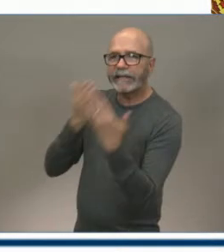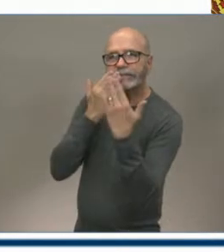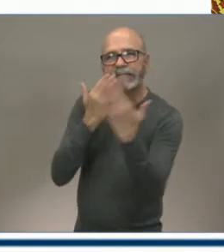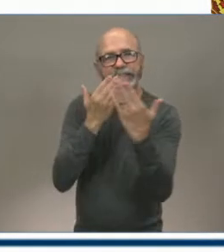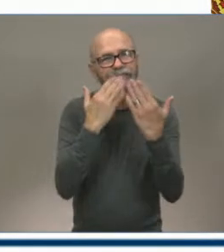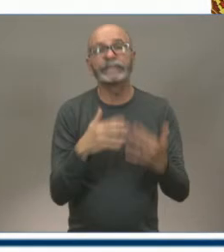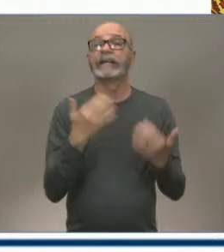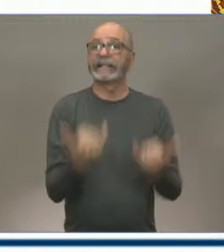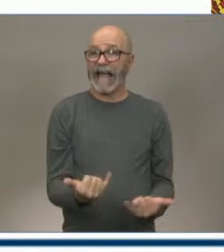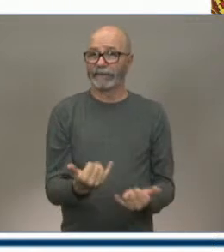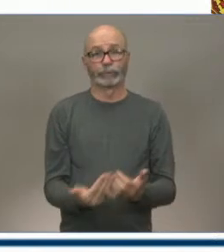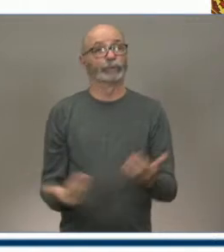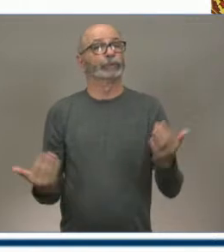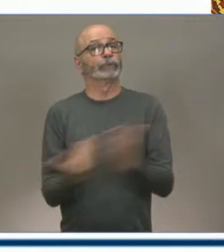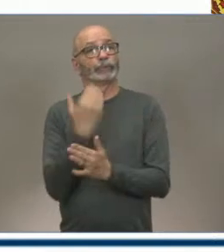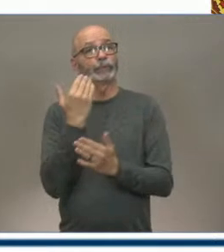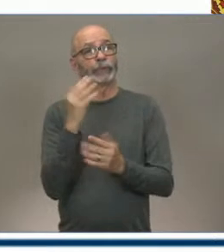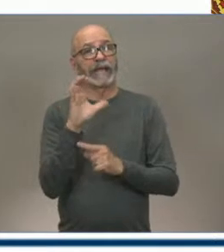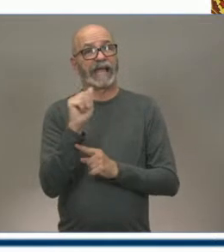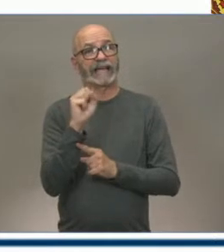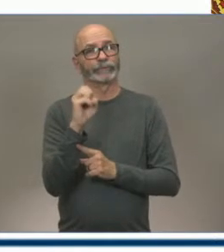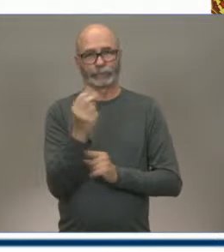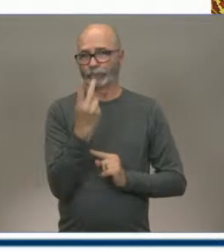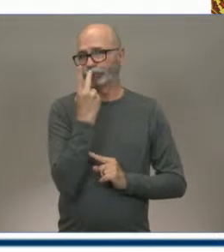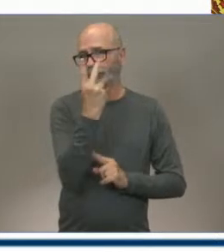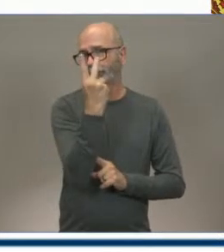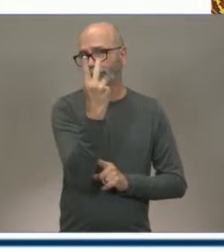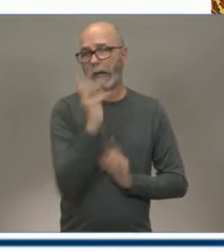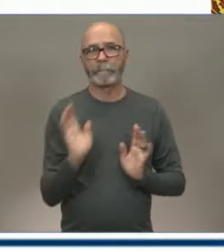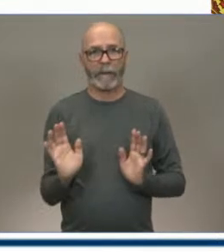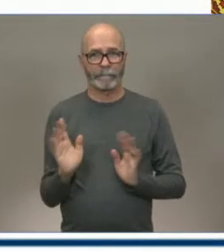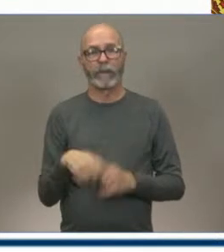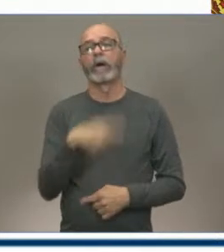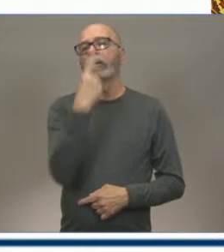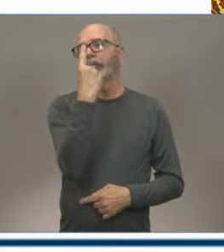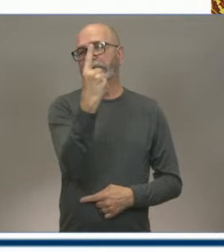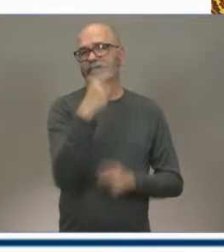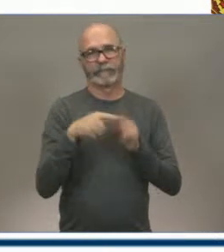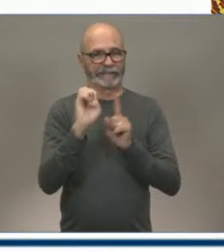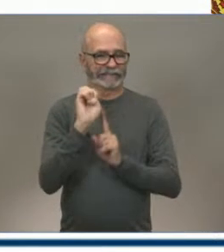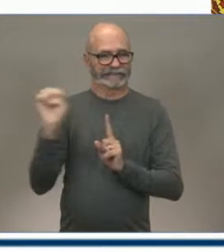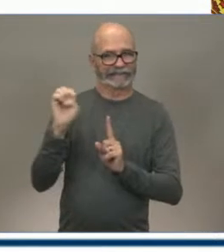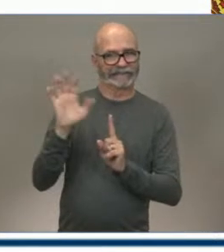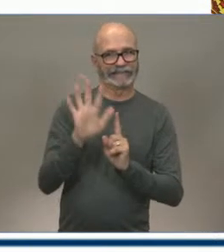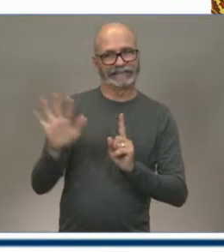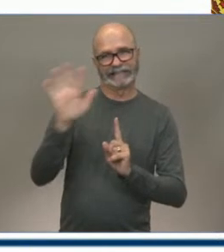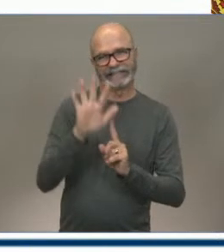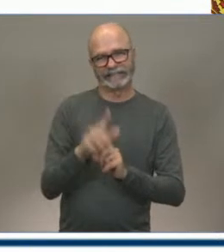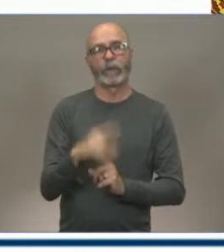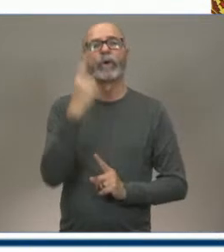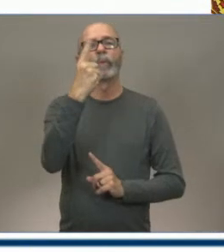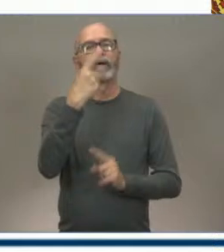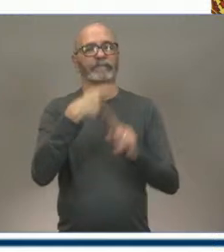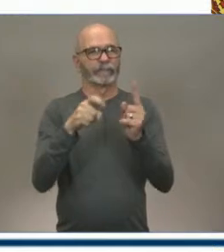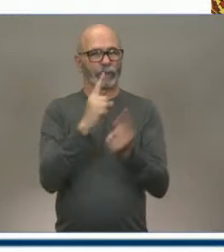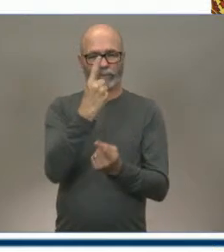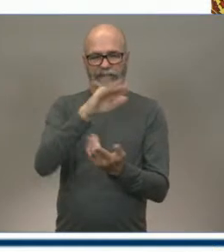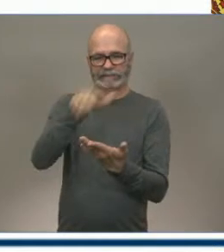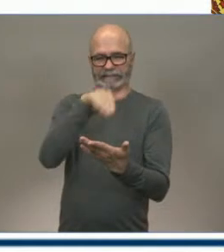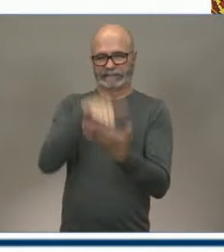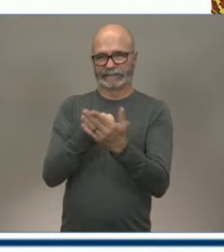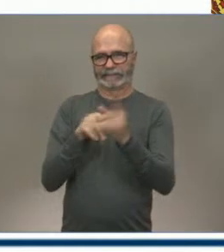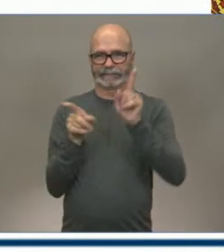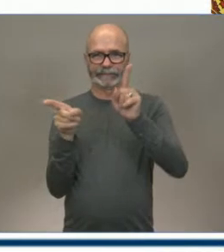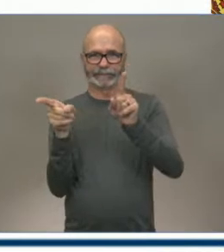reporting 2 new cases of COVID-19, 1 case in the Eastern Zone and 1 in Central Zone. Both new cases are related to